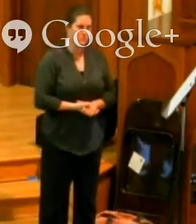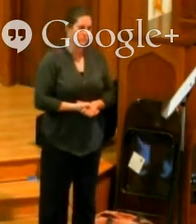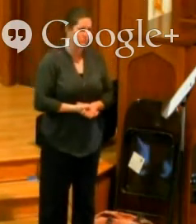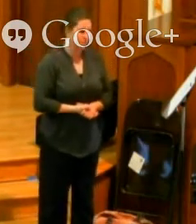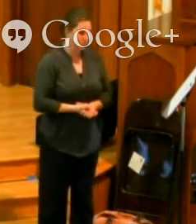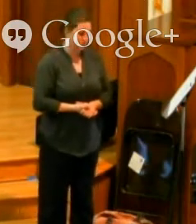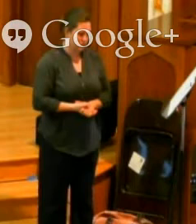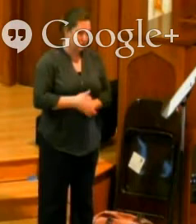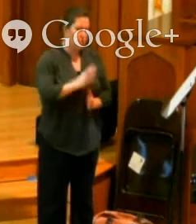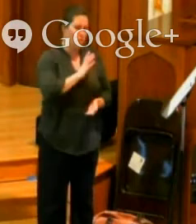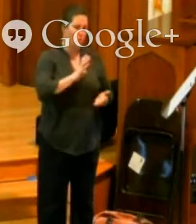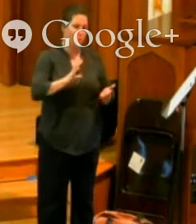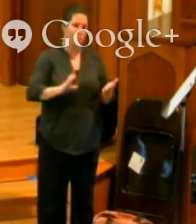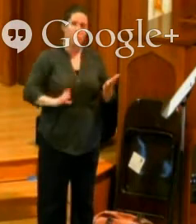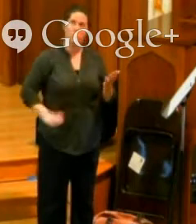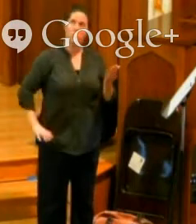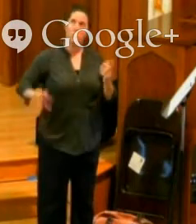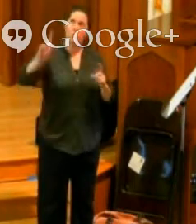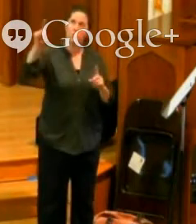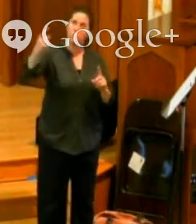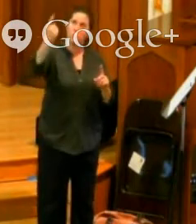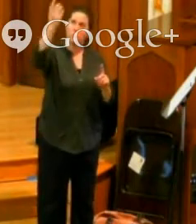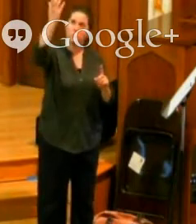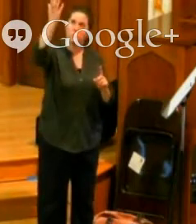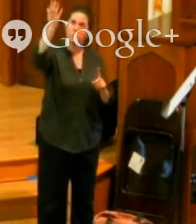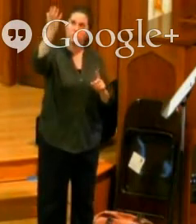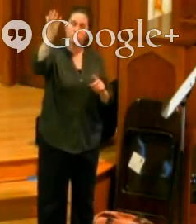alone. Is Christ alone.